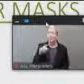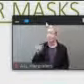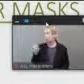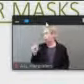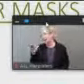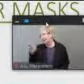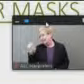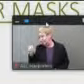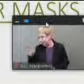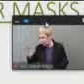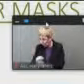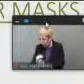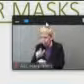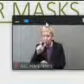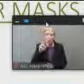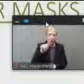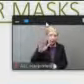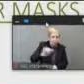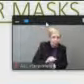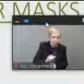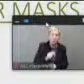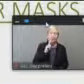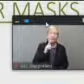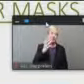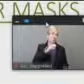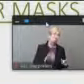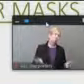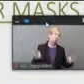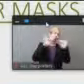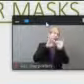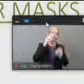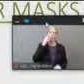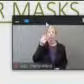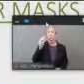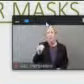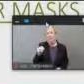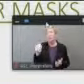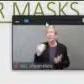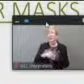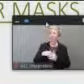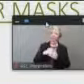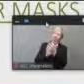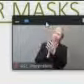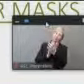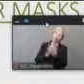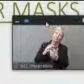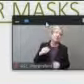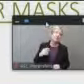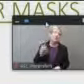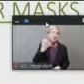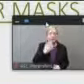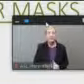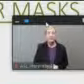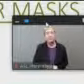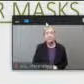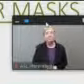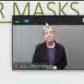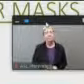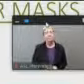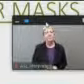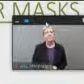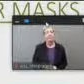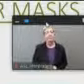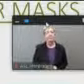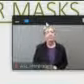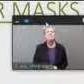Laura's work, and I think it's a big deal to New Mexicans, and I want to highlight that especially. I